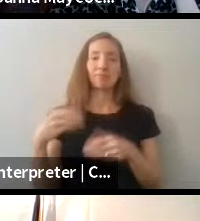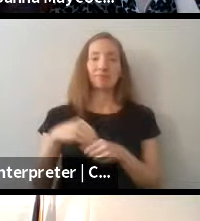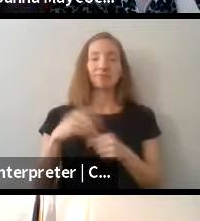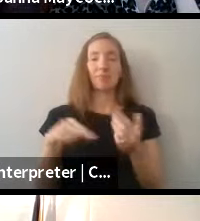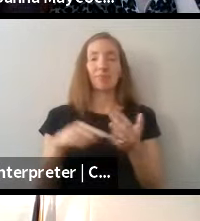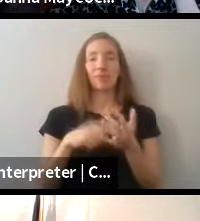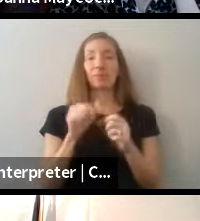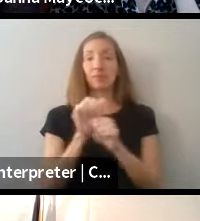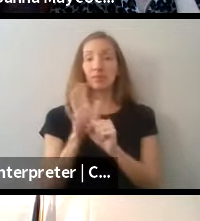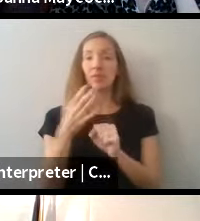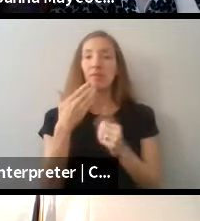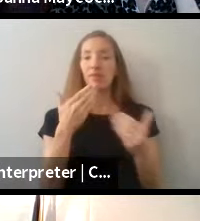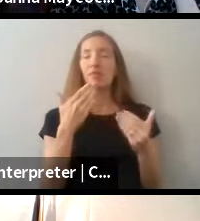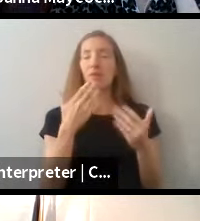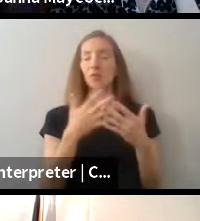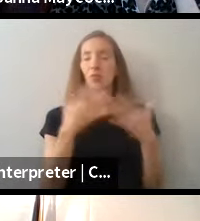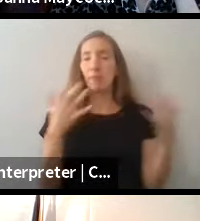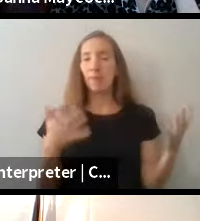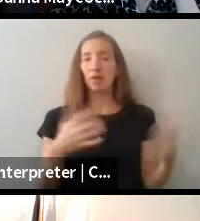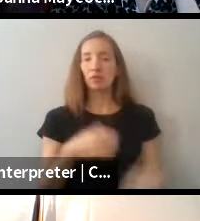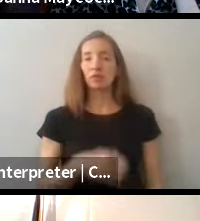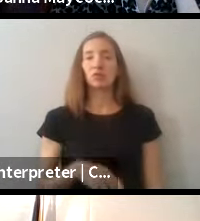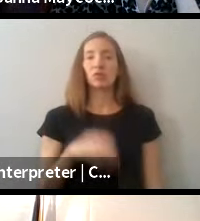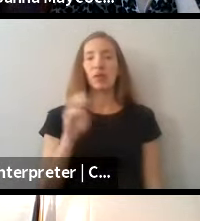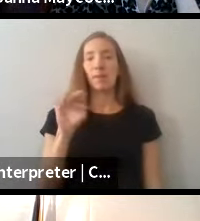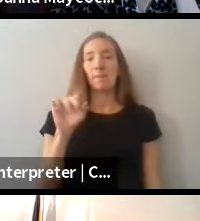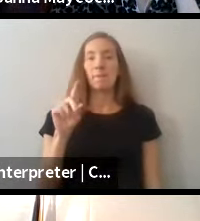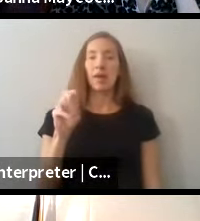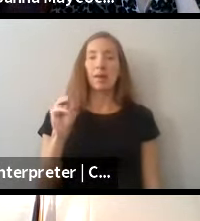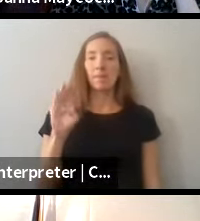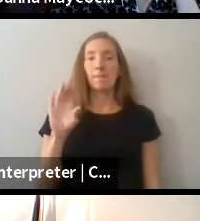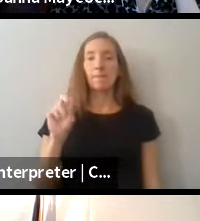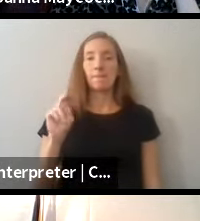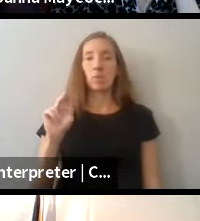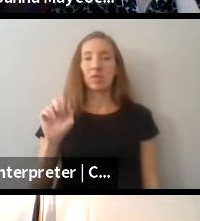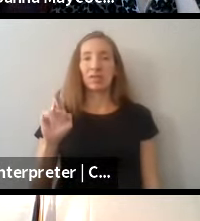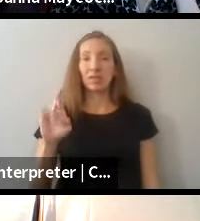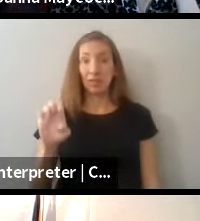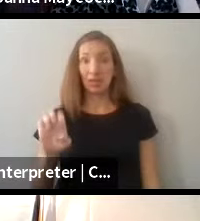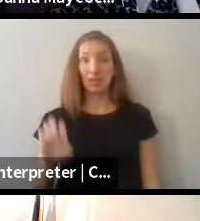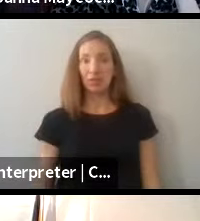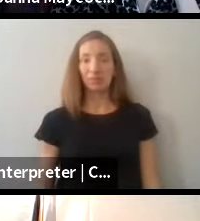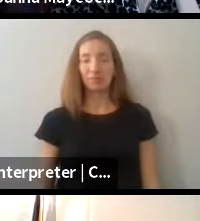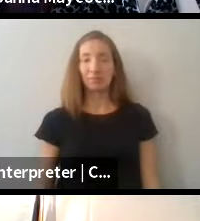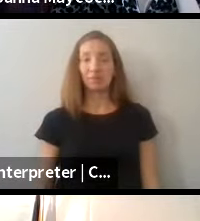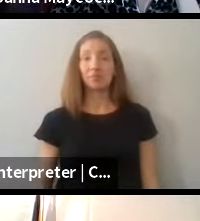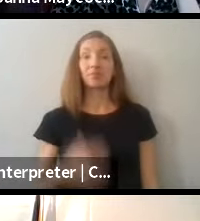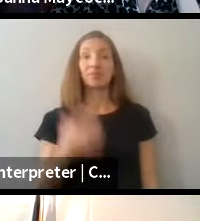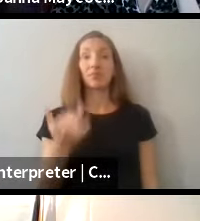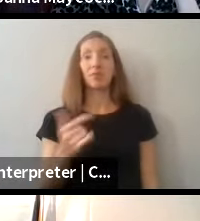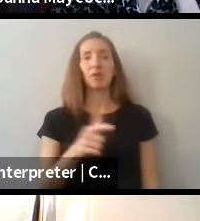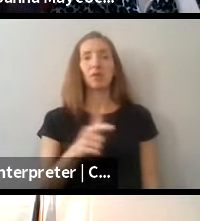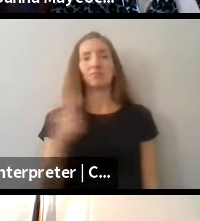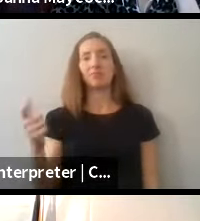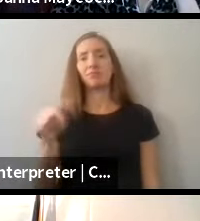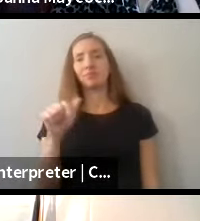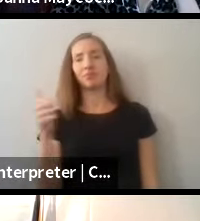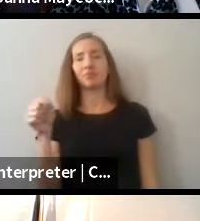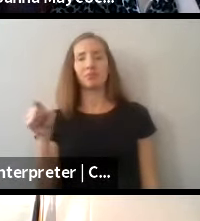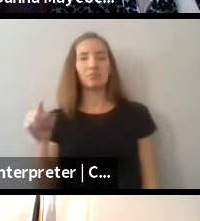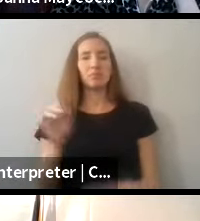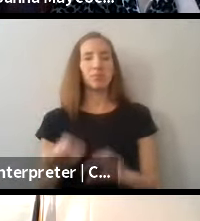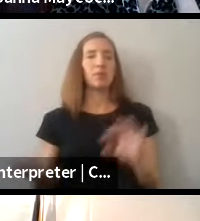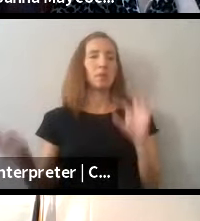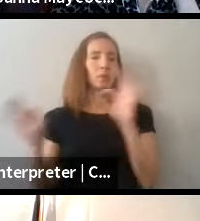now to turn and give the floor to another important player in the UN system. And this